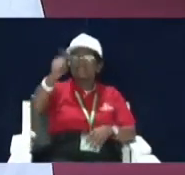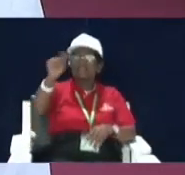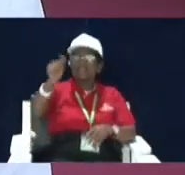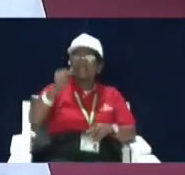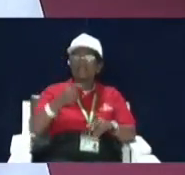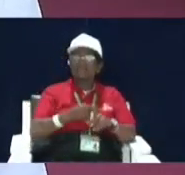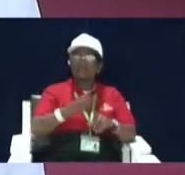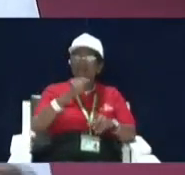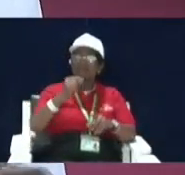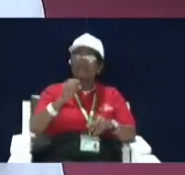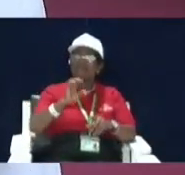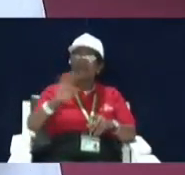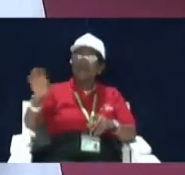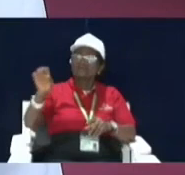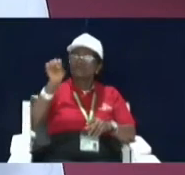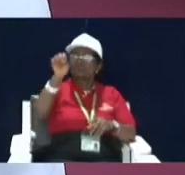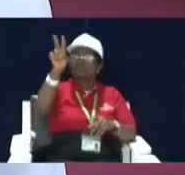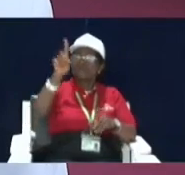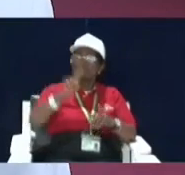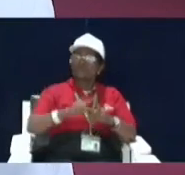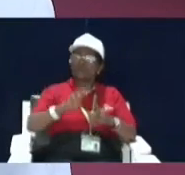from verse 12 to 14,